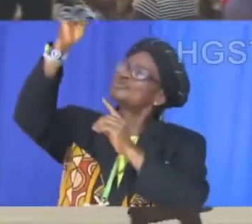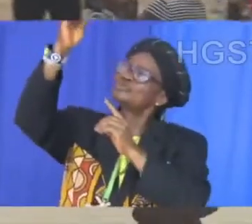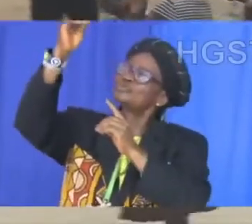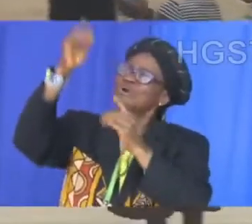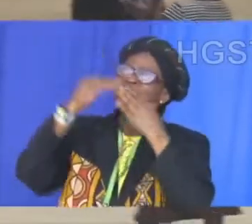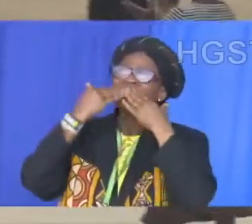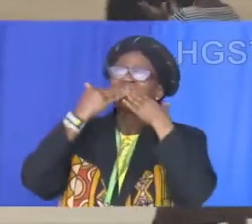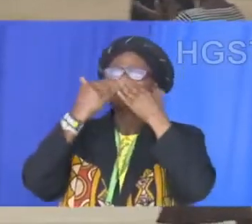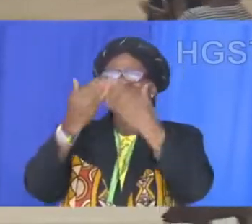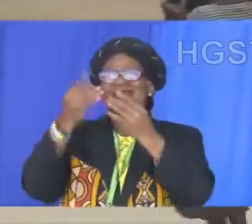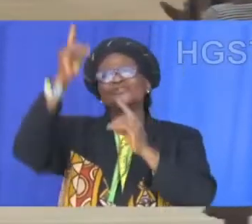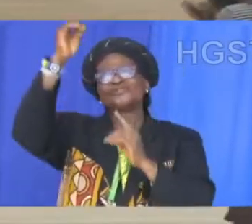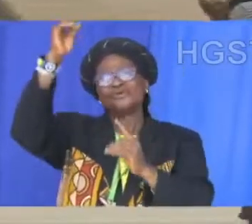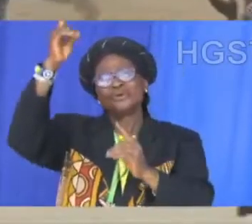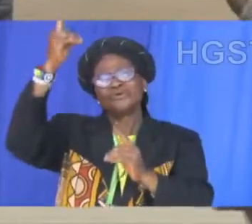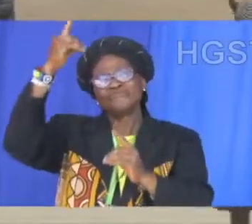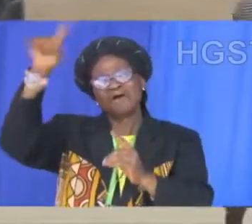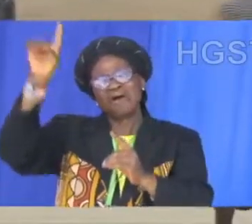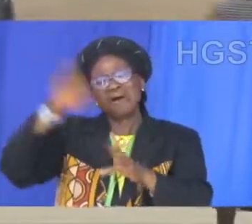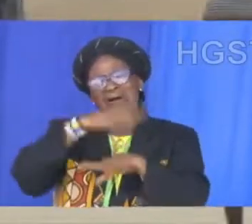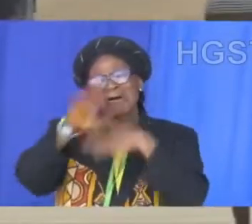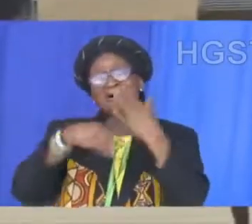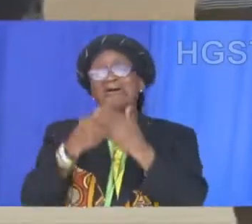Thank you.